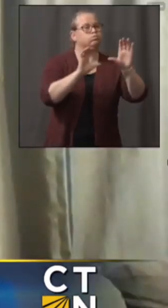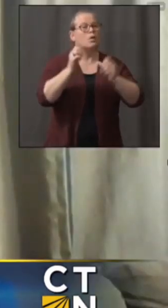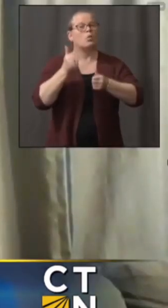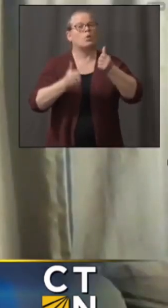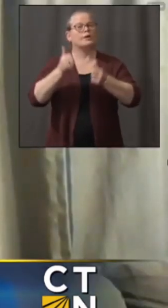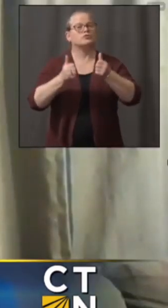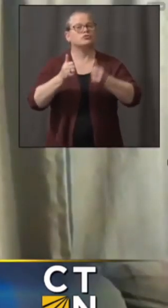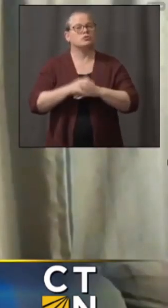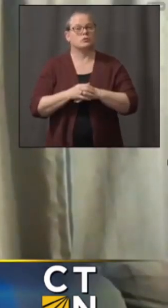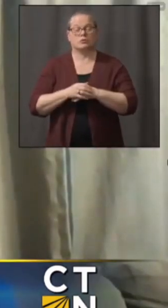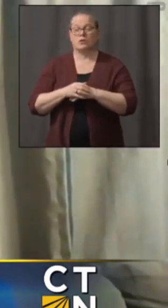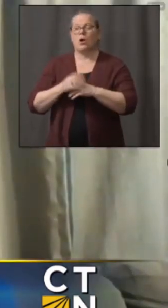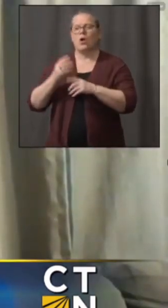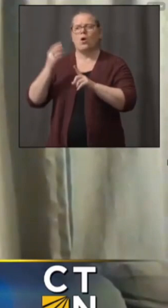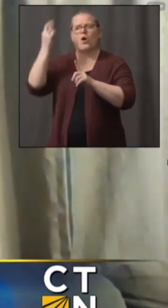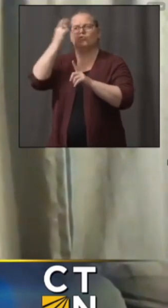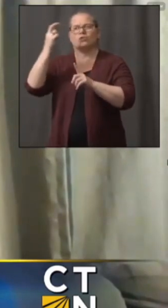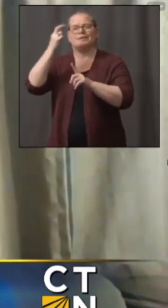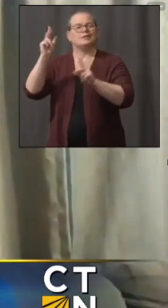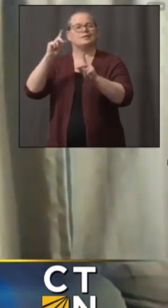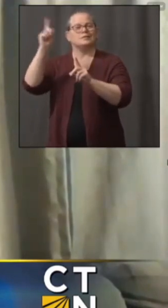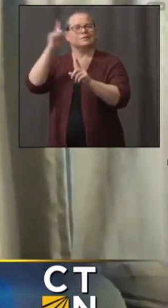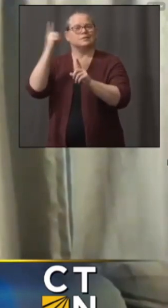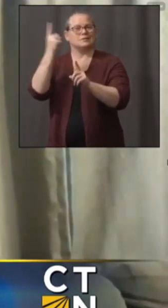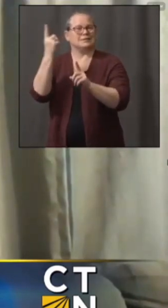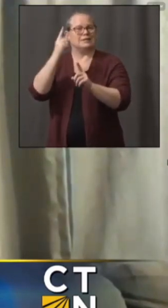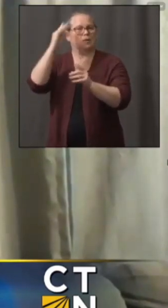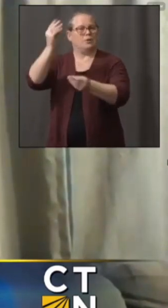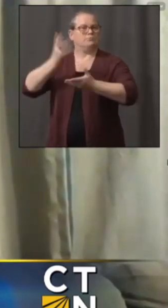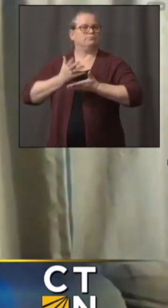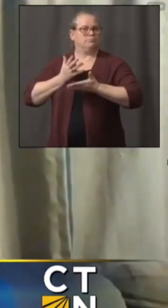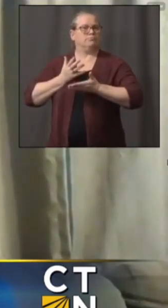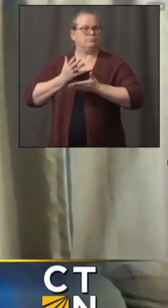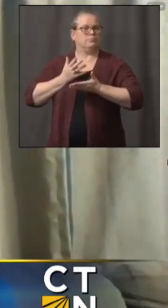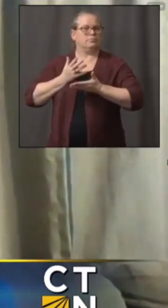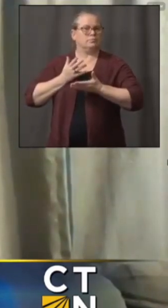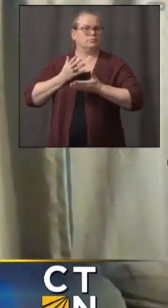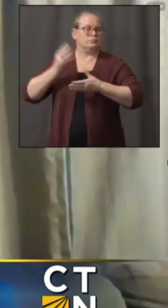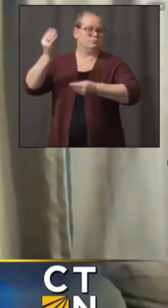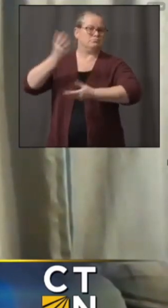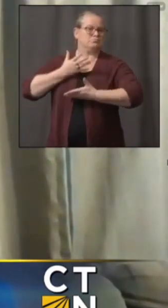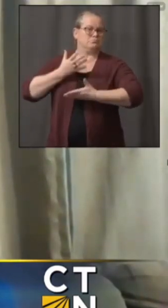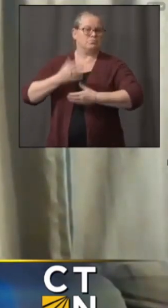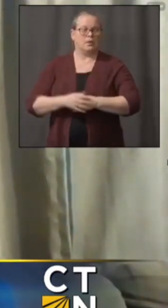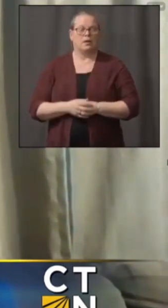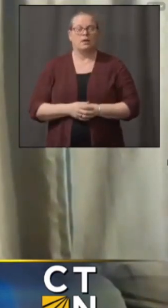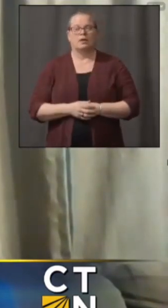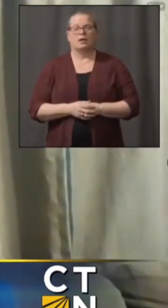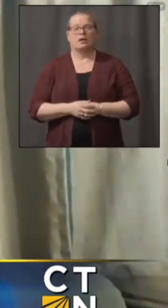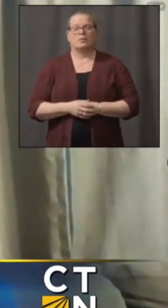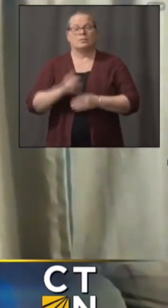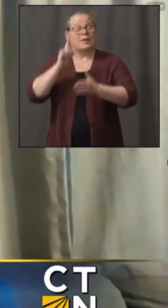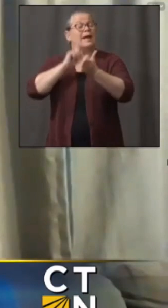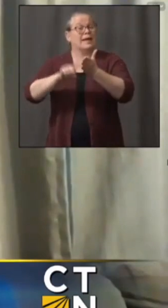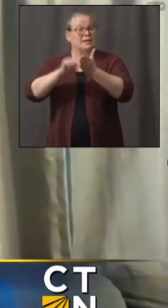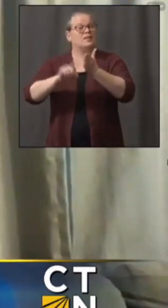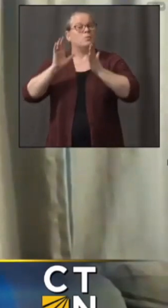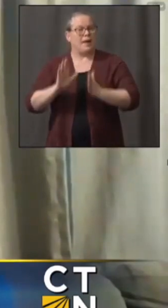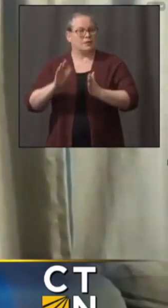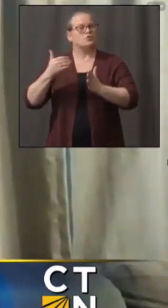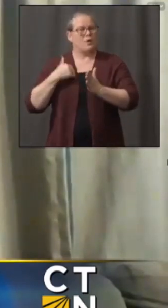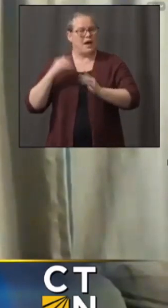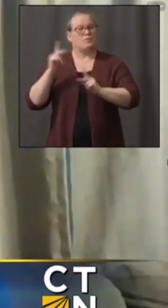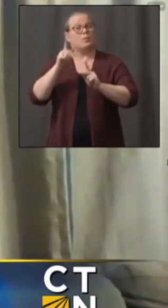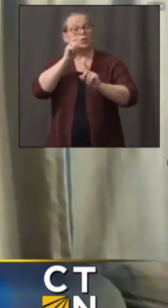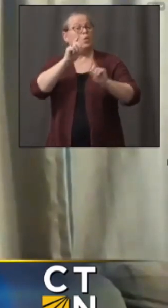on referrals. And, so we do have inspectors working on this, kind of going out. But, we spent a good